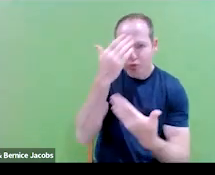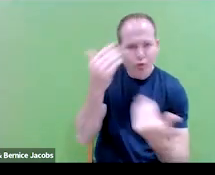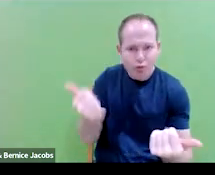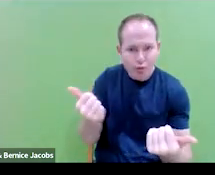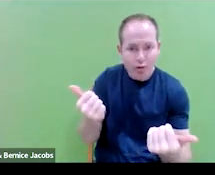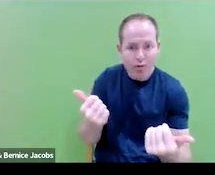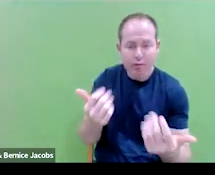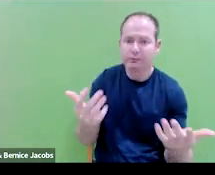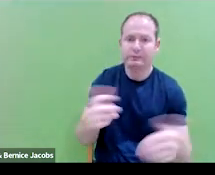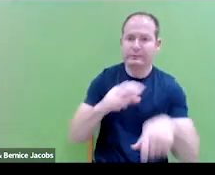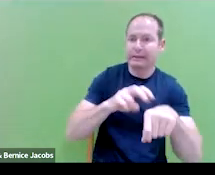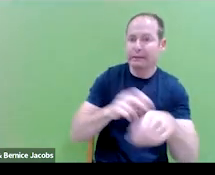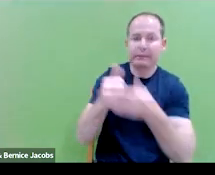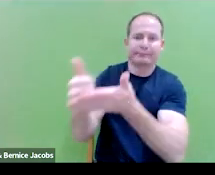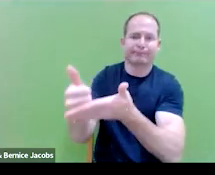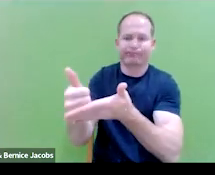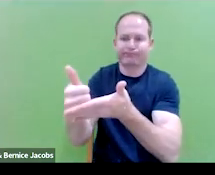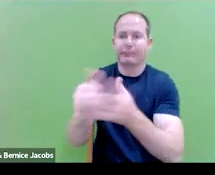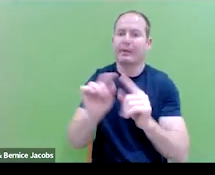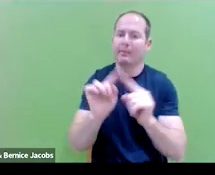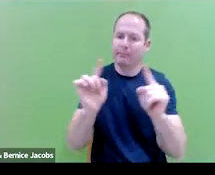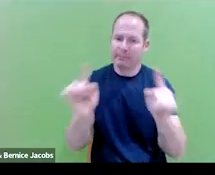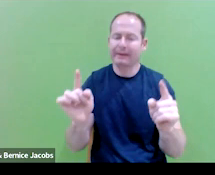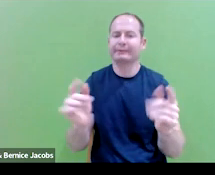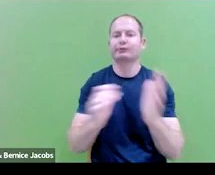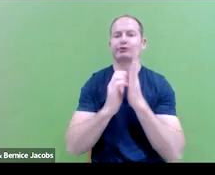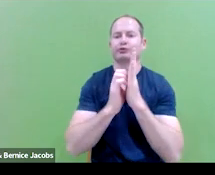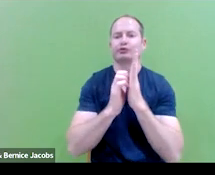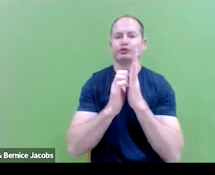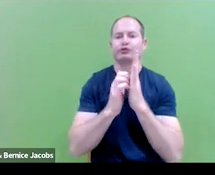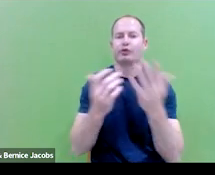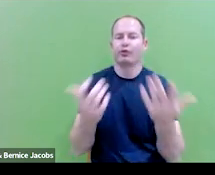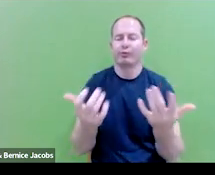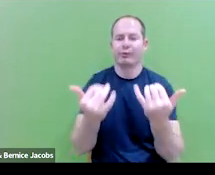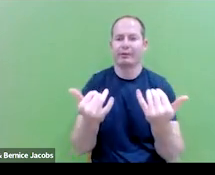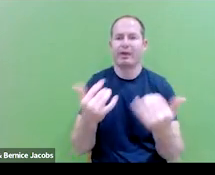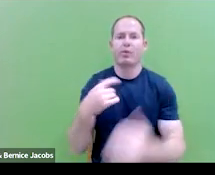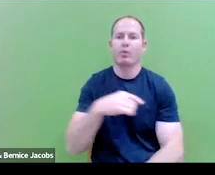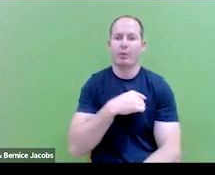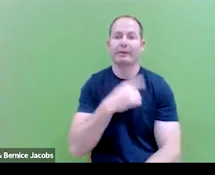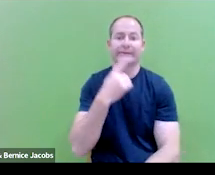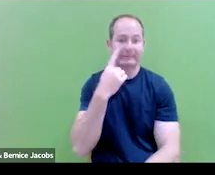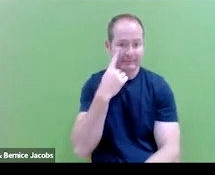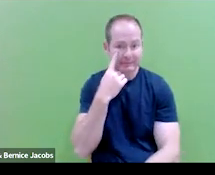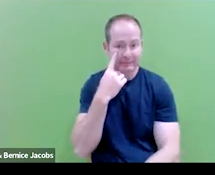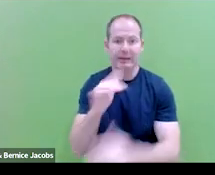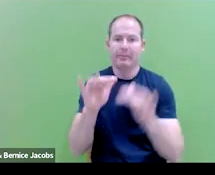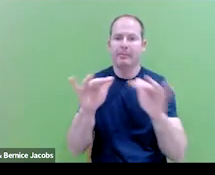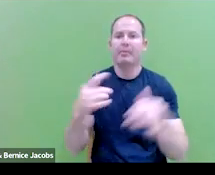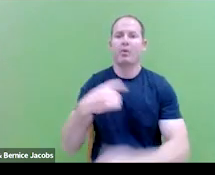assist. So just some examples of the types of things we're seeing and the types of people we're designing